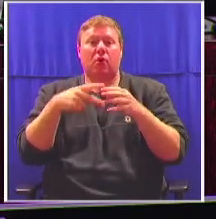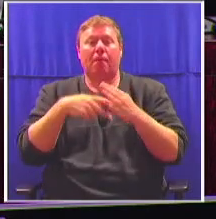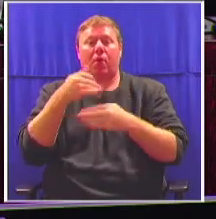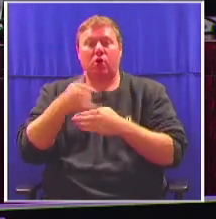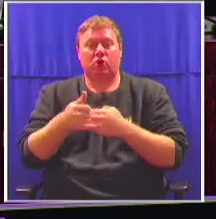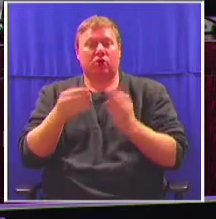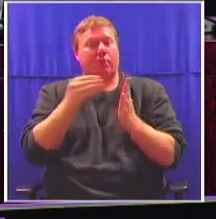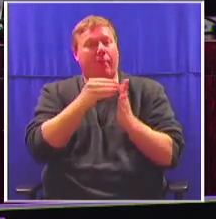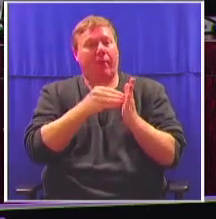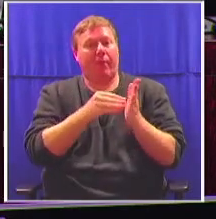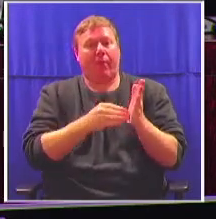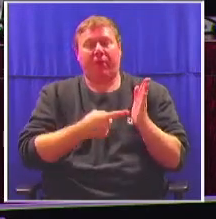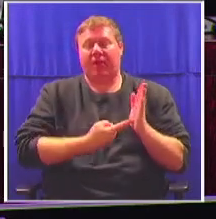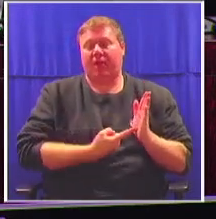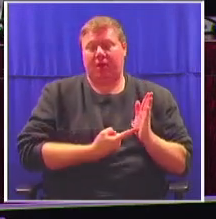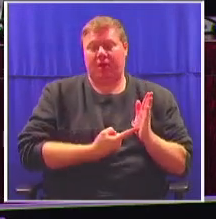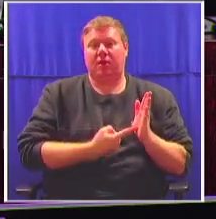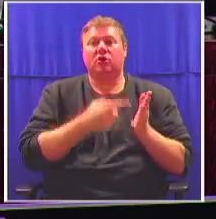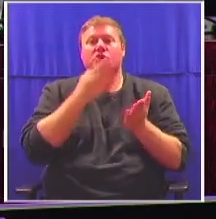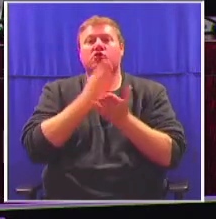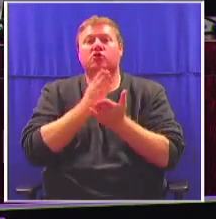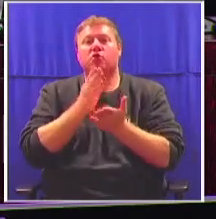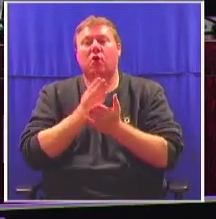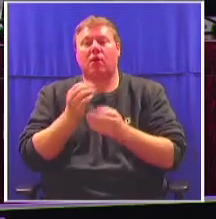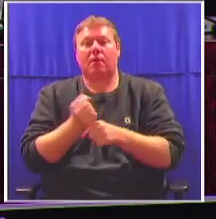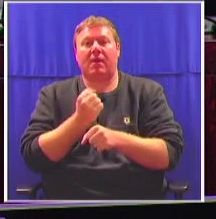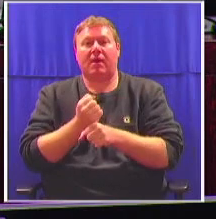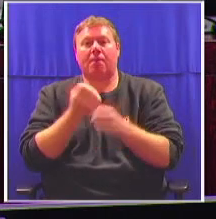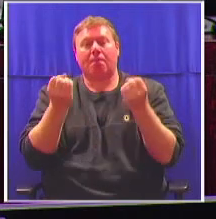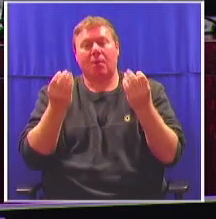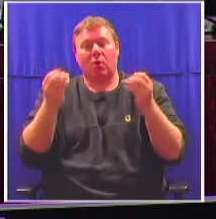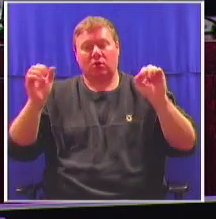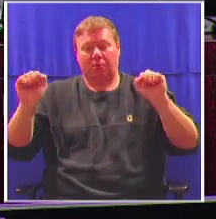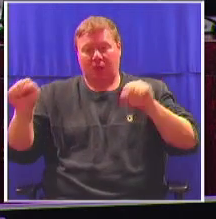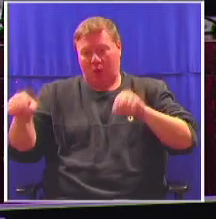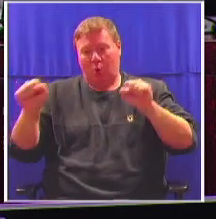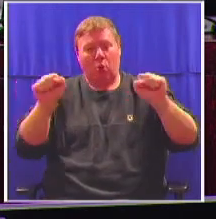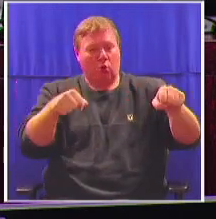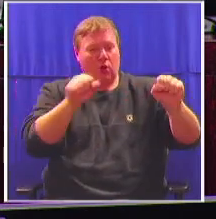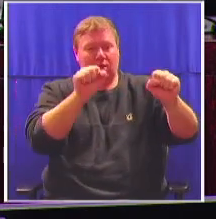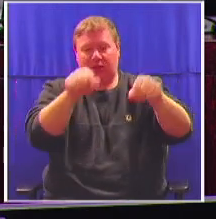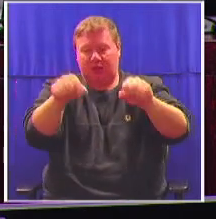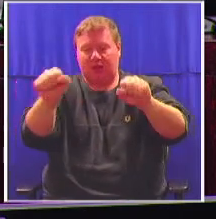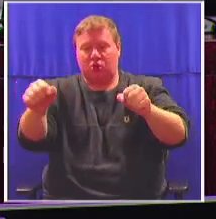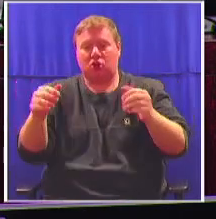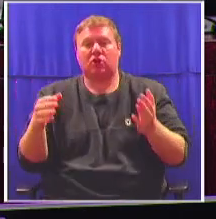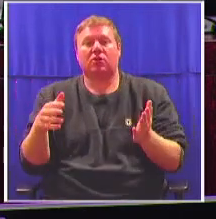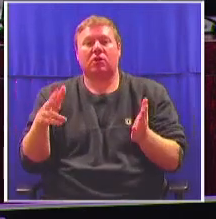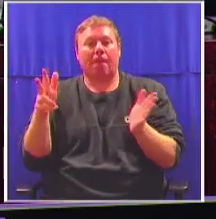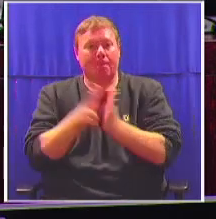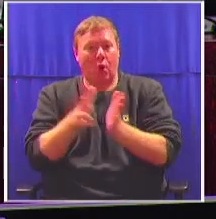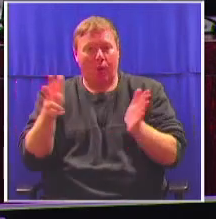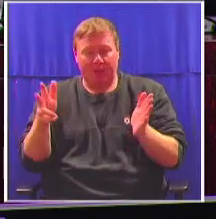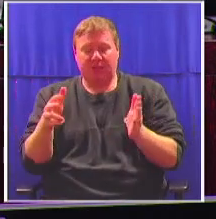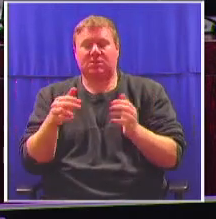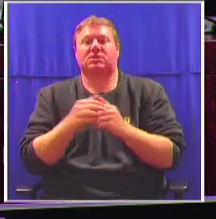are able to ensure that multiple authorizations, permit giving, and